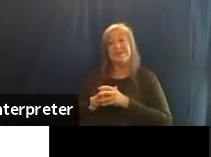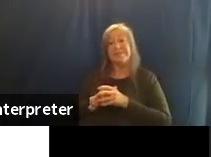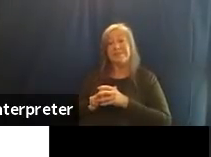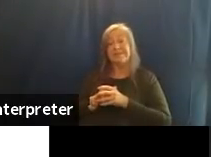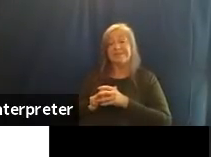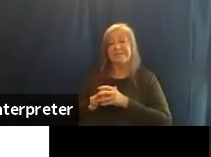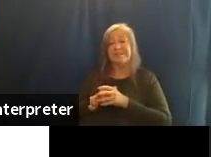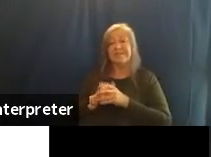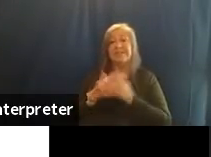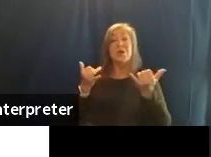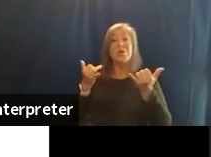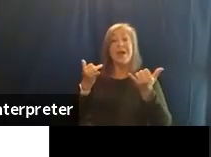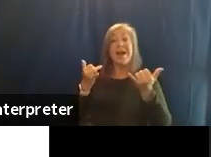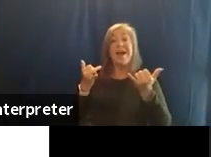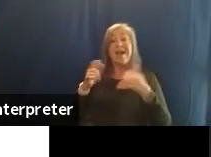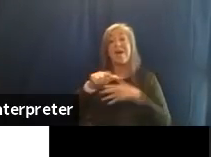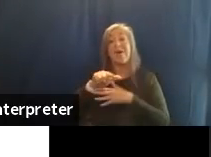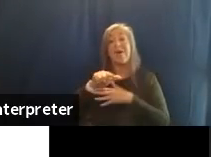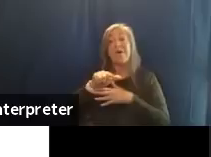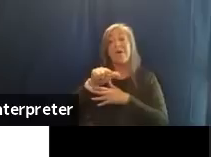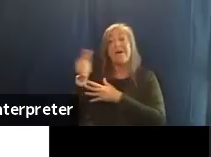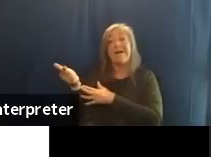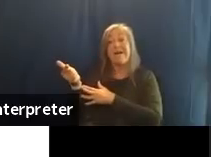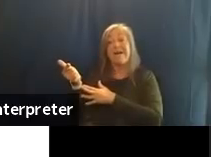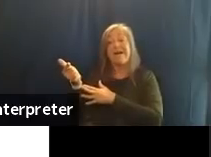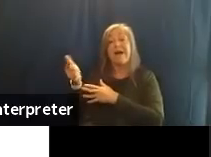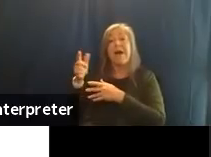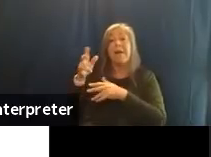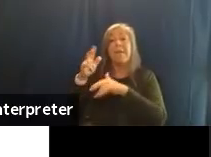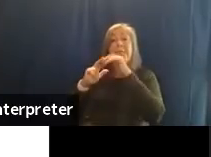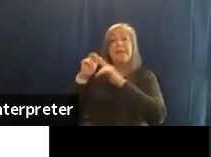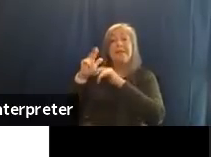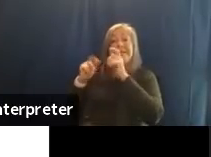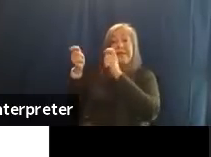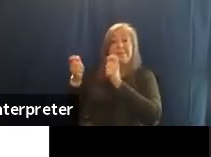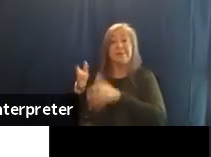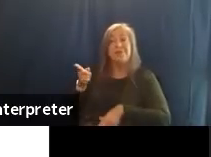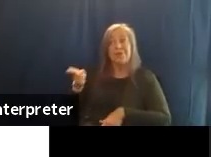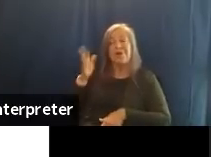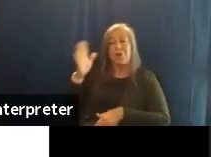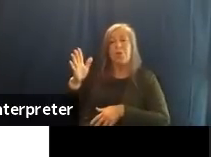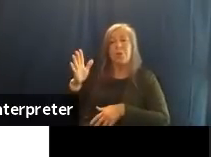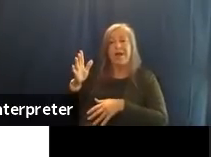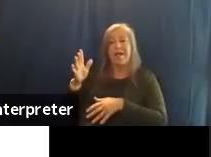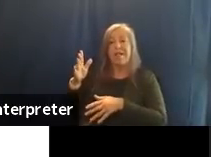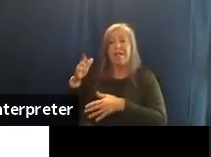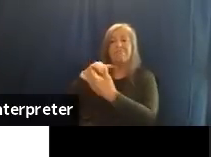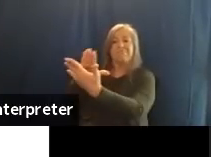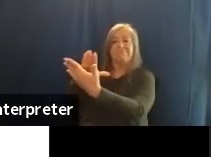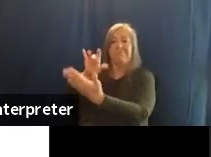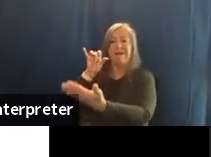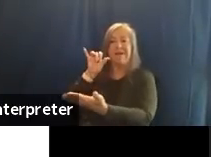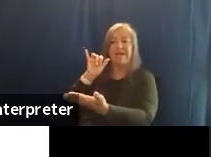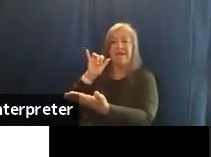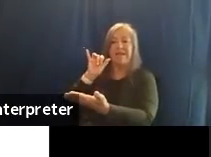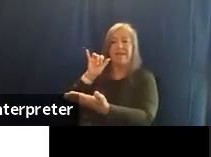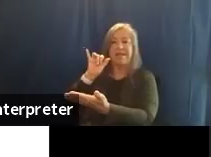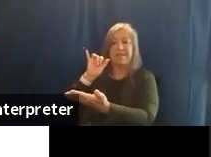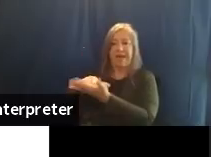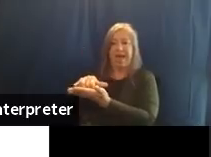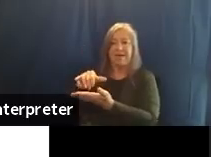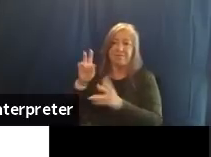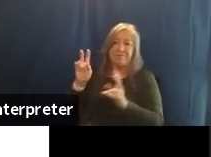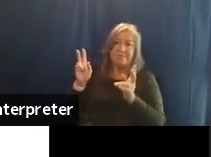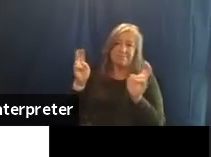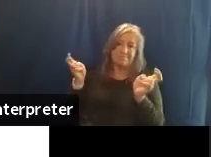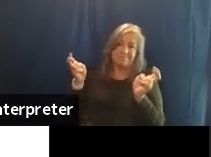that over to the building administrators to have those conversations. Well, thank you, Becky. This was good information. I know this